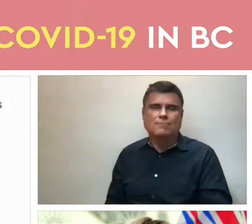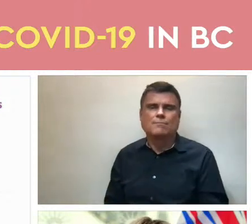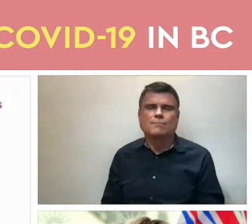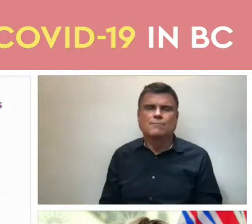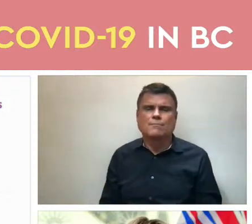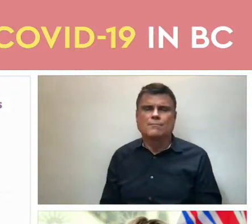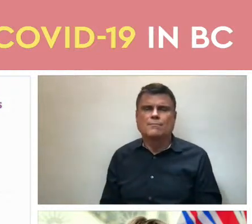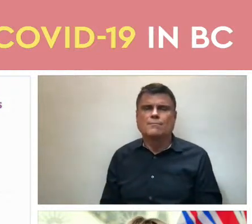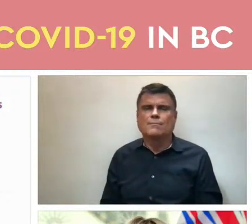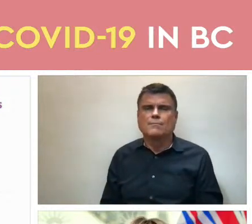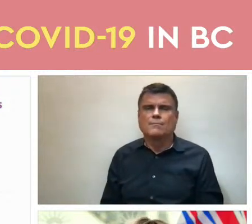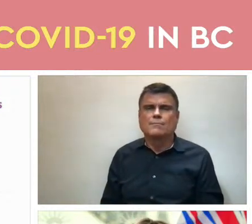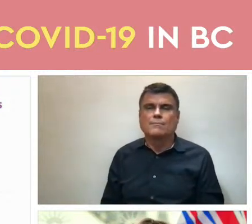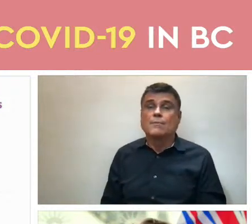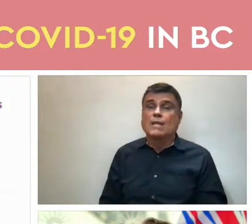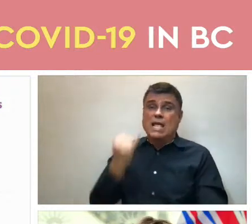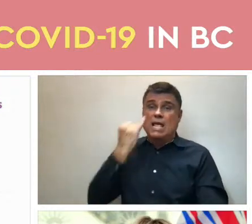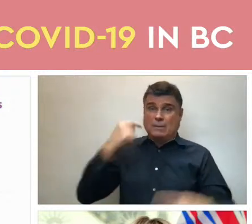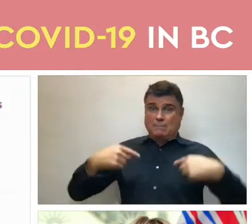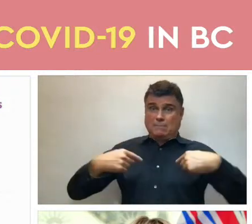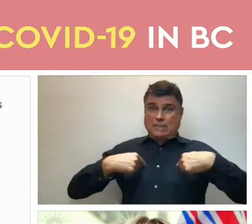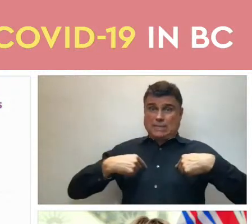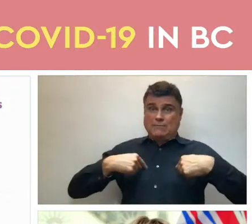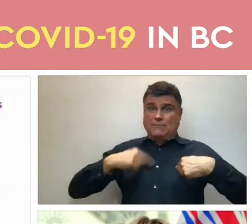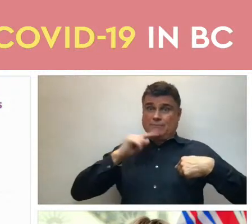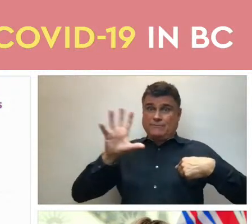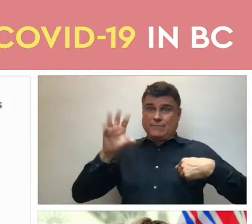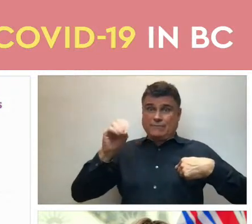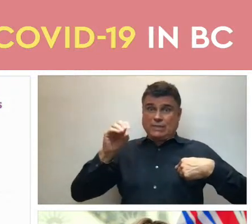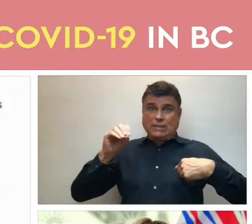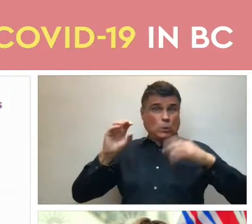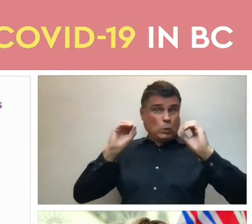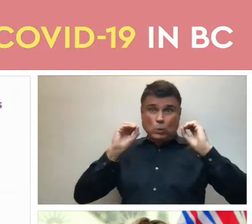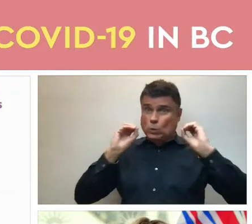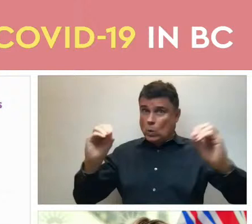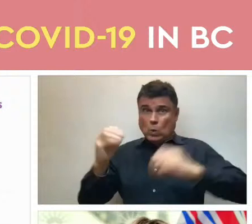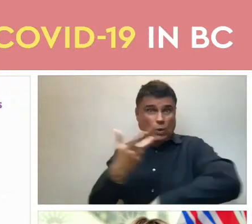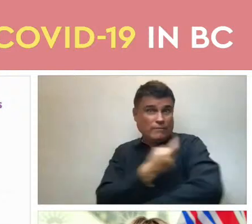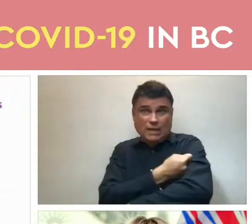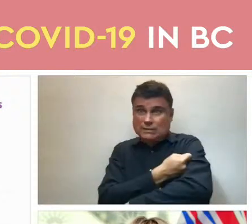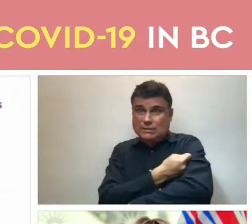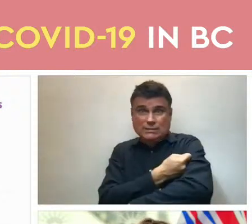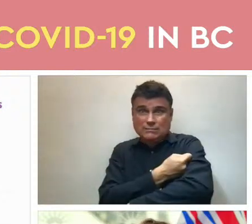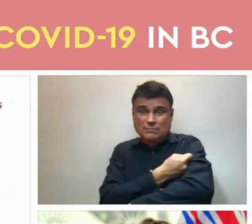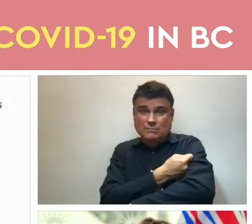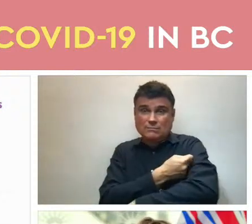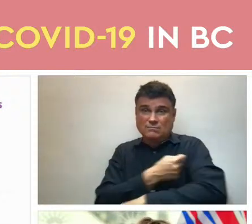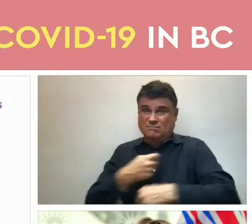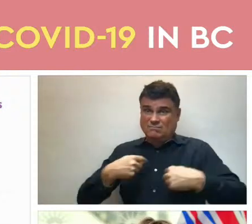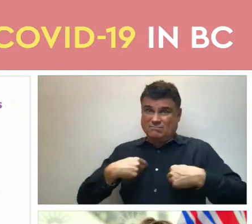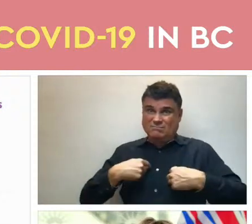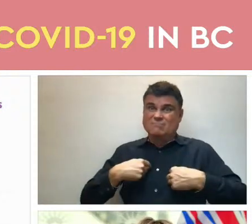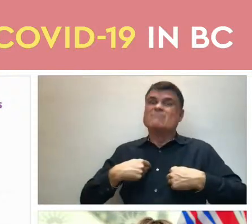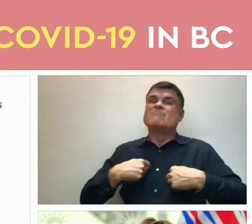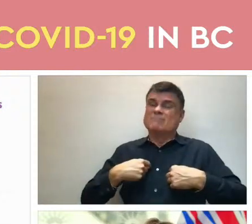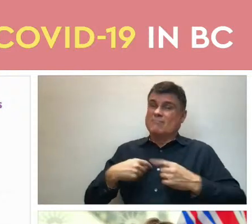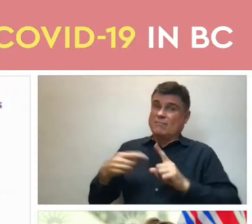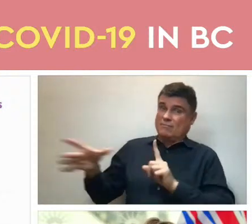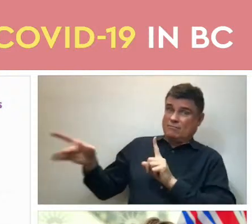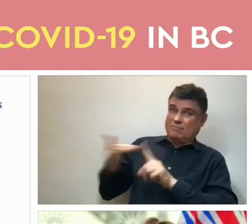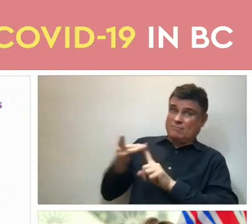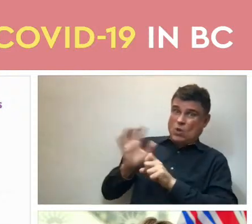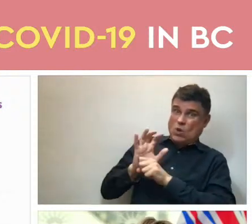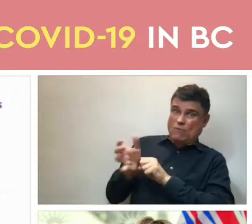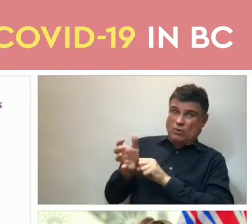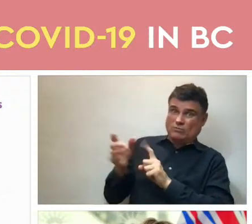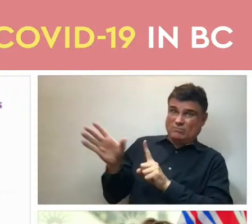who's unvaccinated, you're 7 times more likely to get infected with COVID-19, you're 30 times more likely to end up